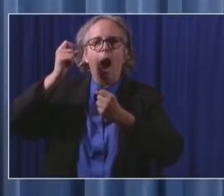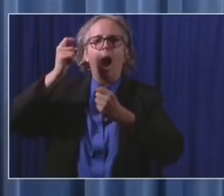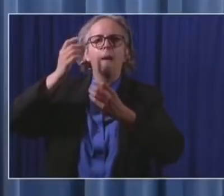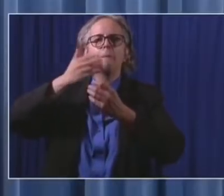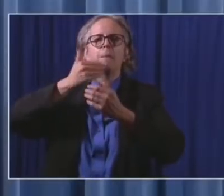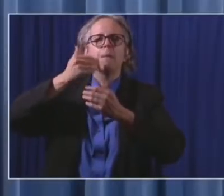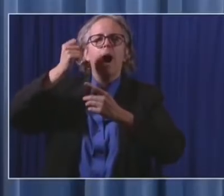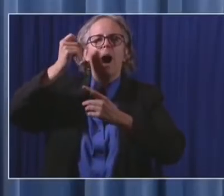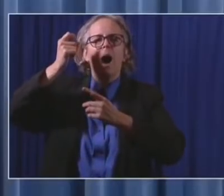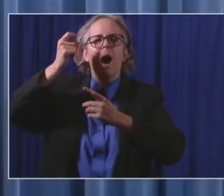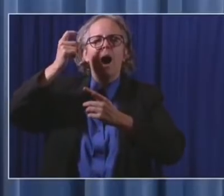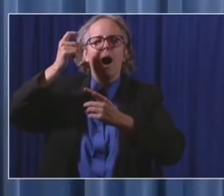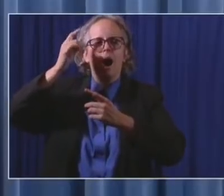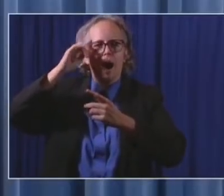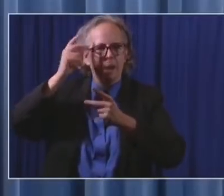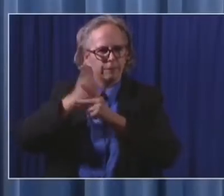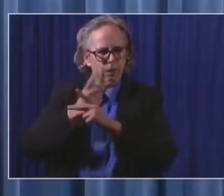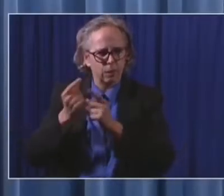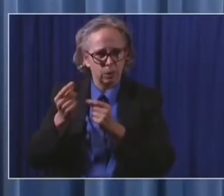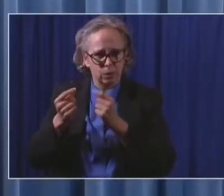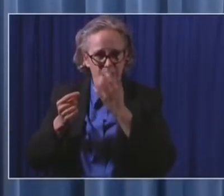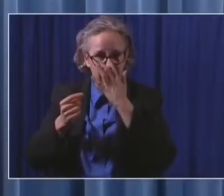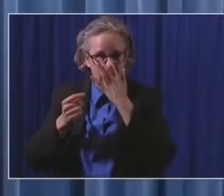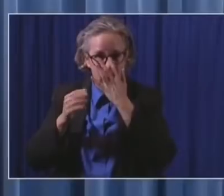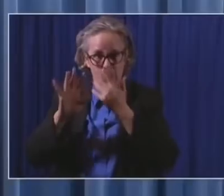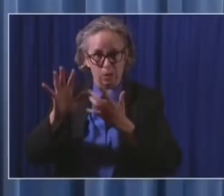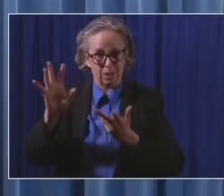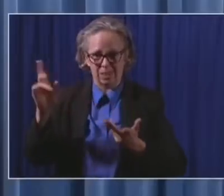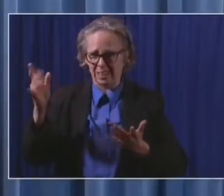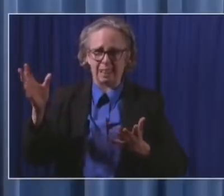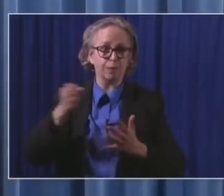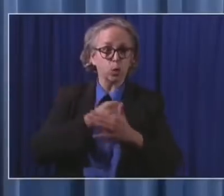more, and so I think